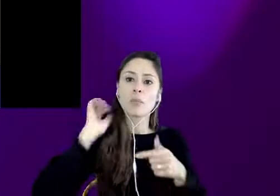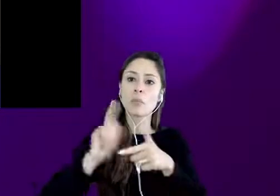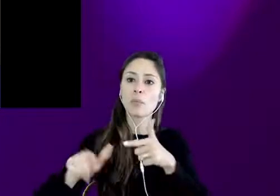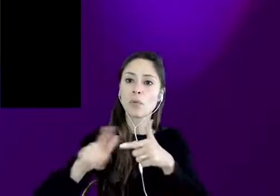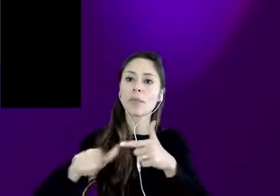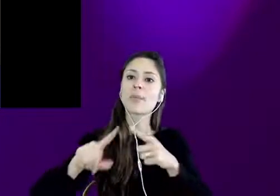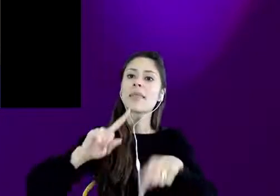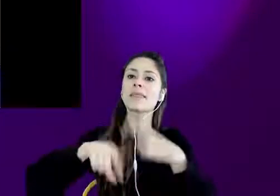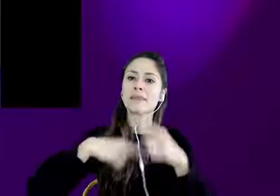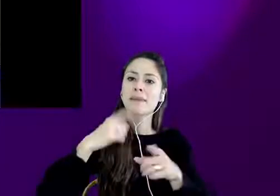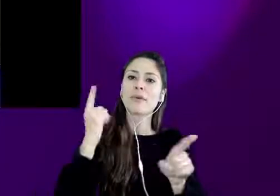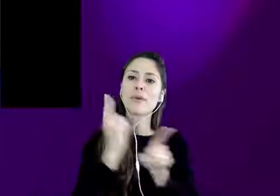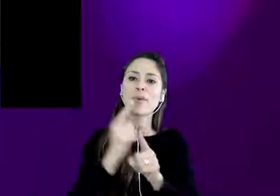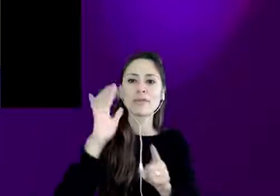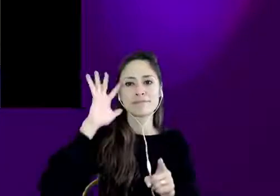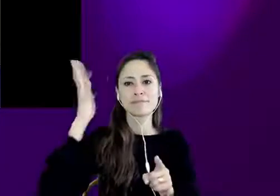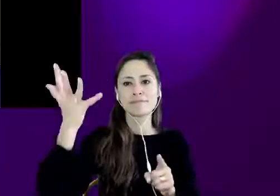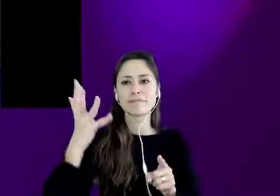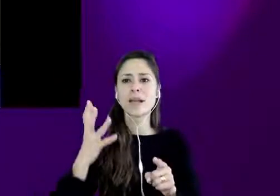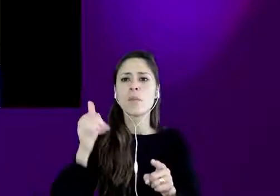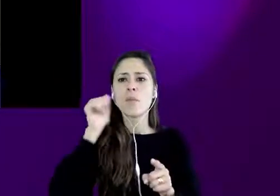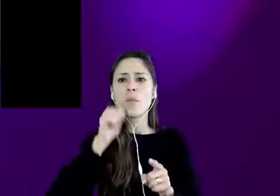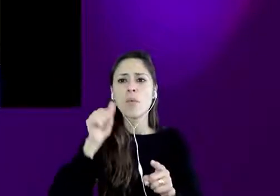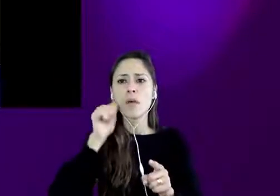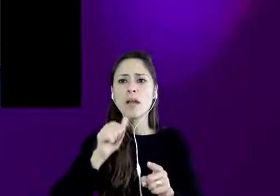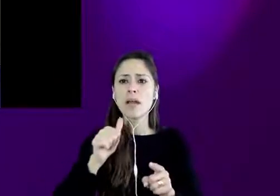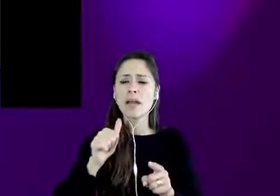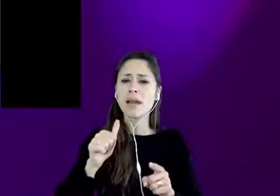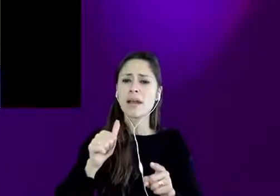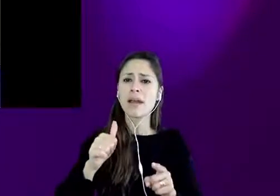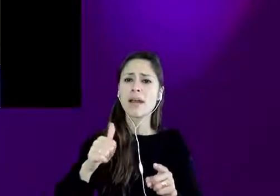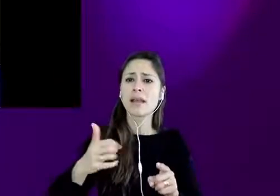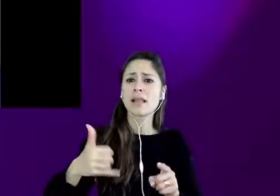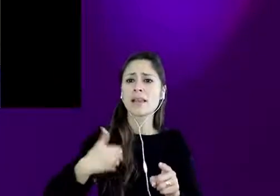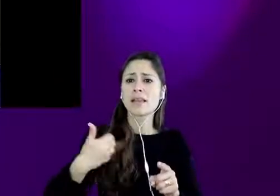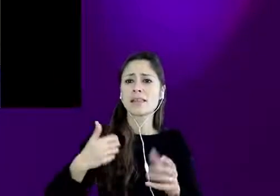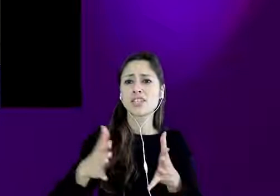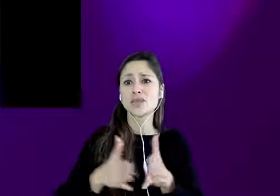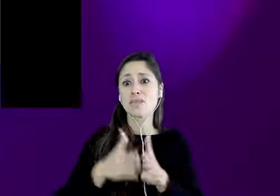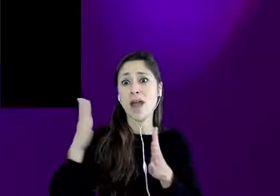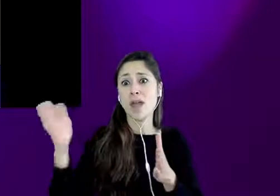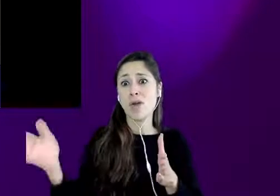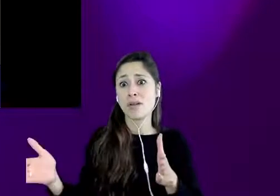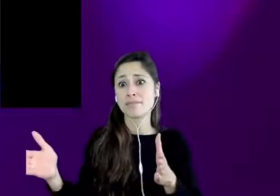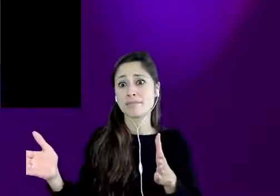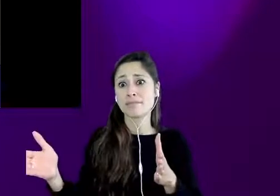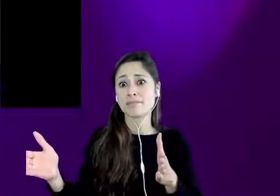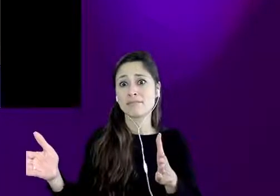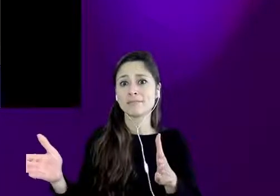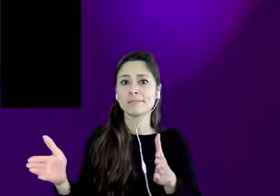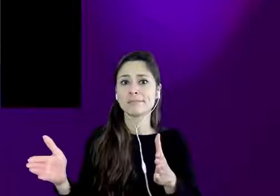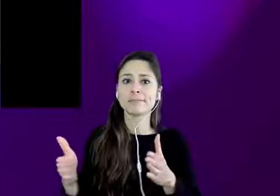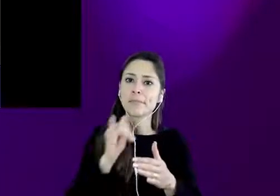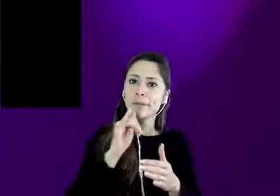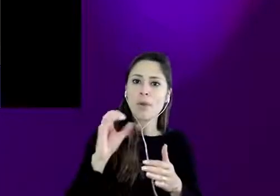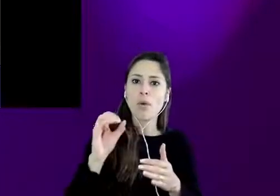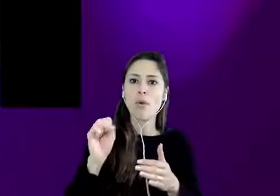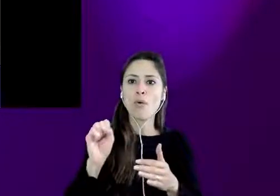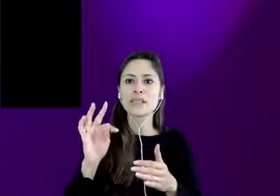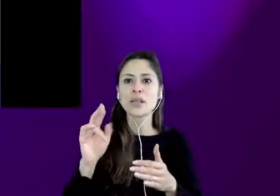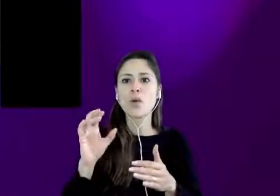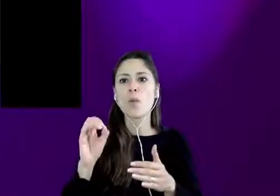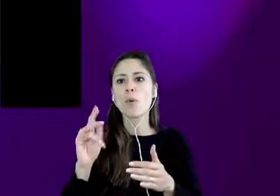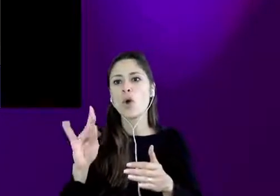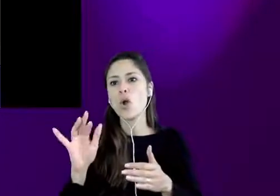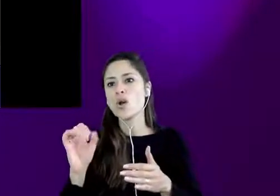living longer is the problem of osteoporosis, for example. That is billions and billions of dollars every year.